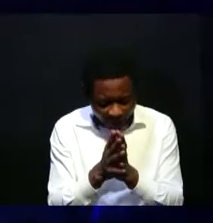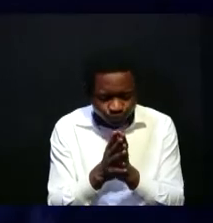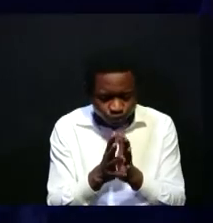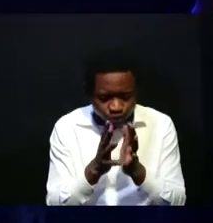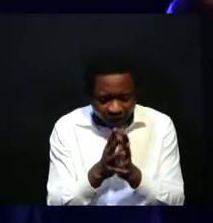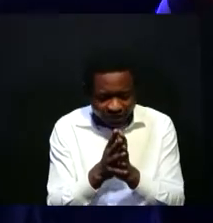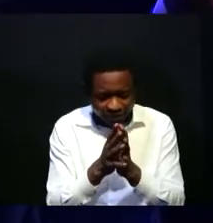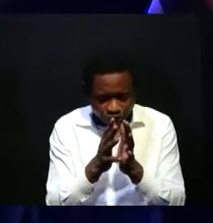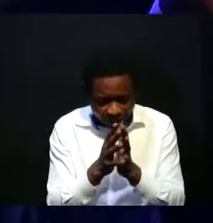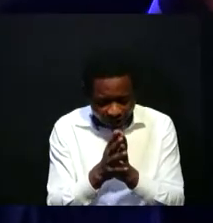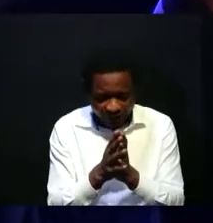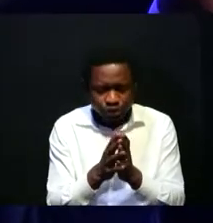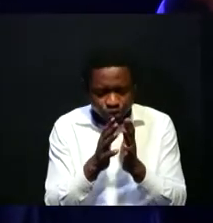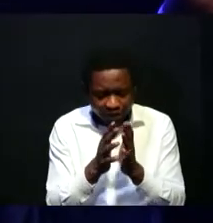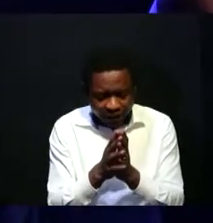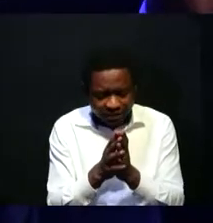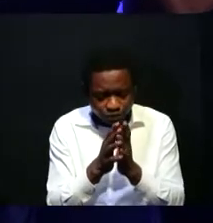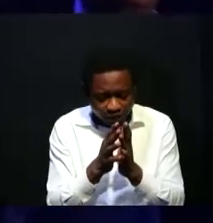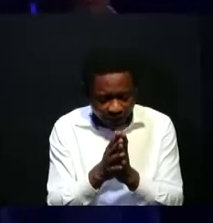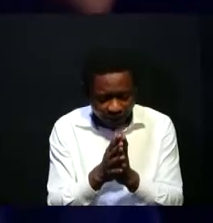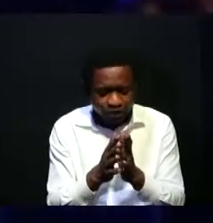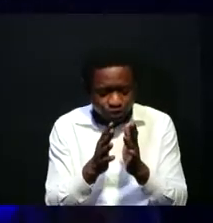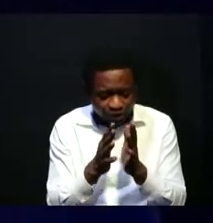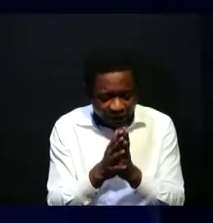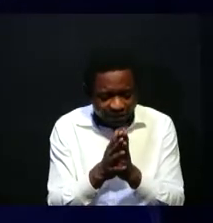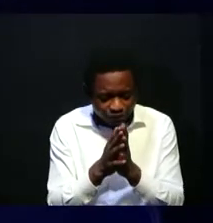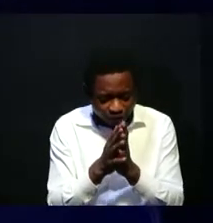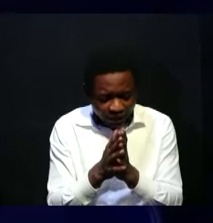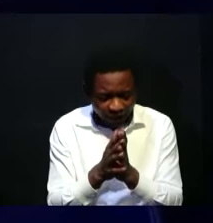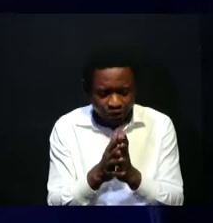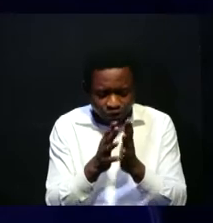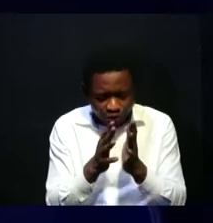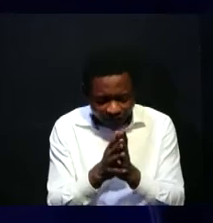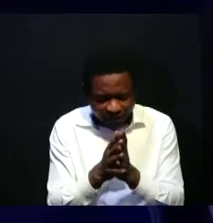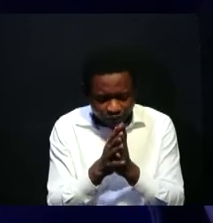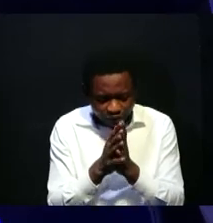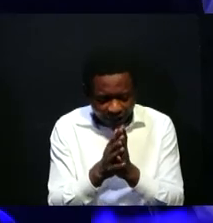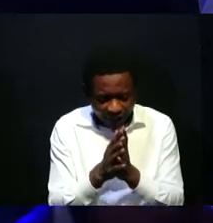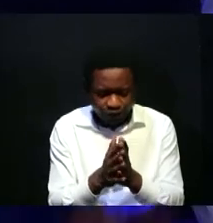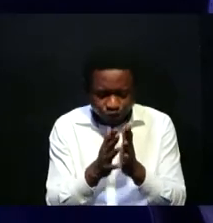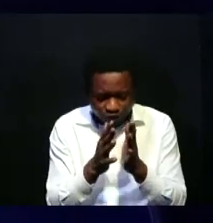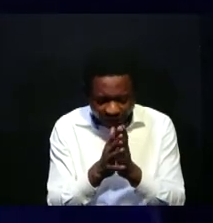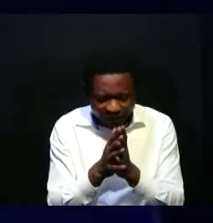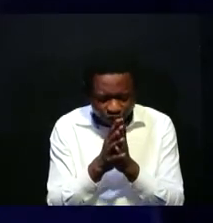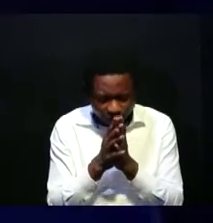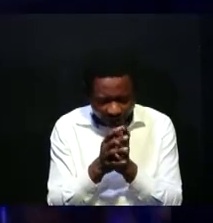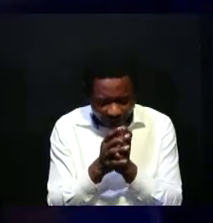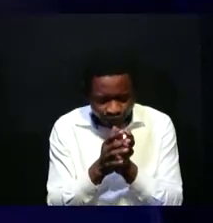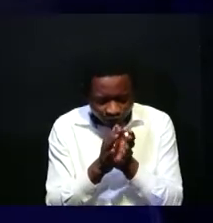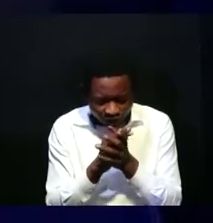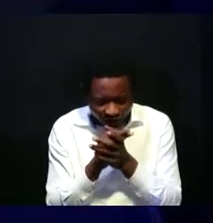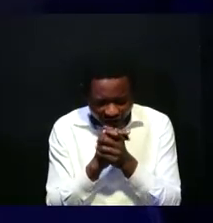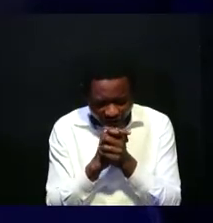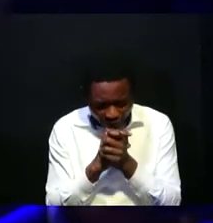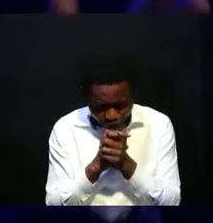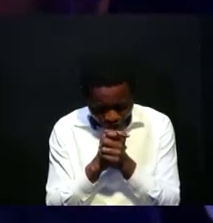asking the Lord that you touch the heart of these children and you touch the heart of their parents. May you turn the heart of the